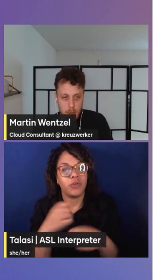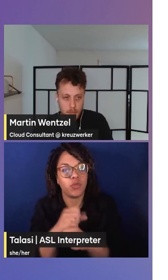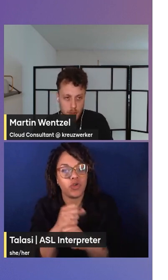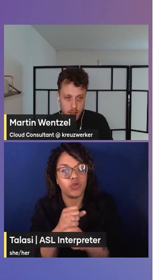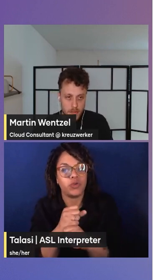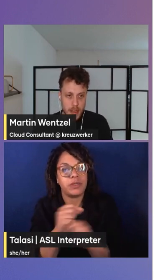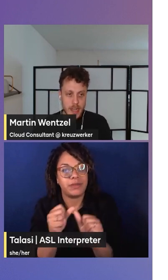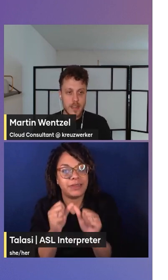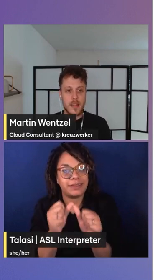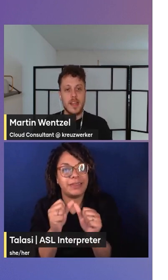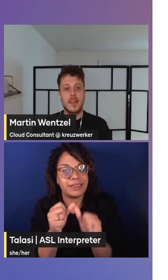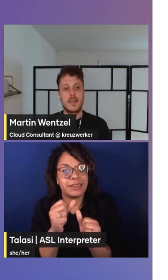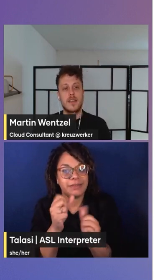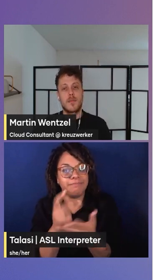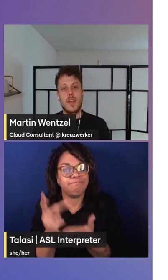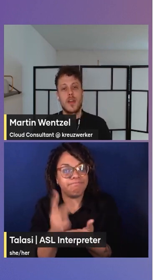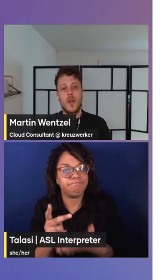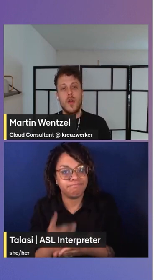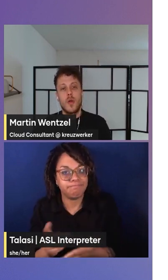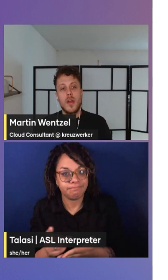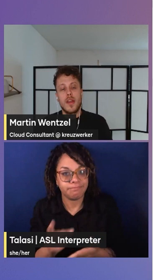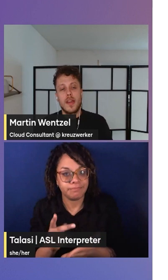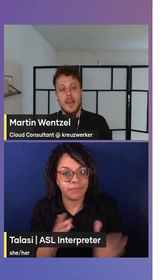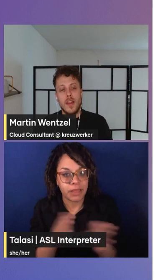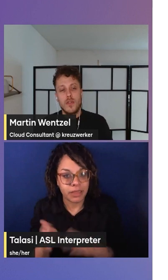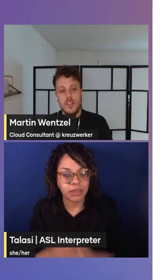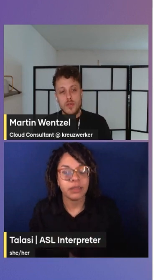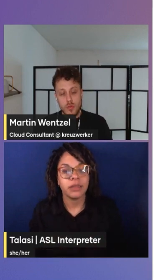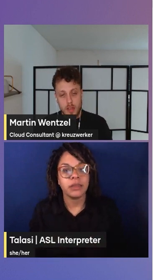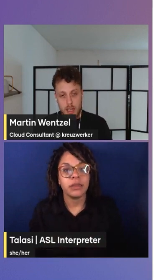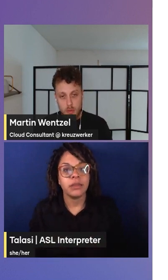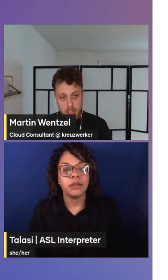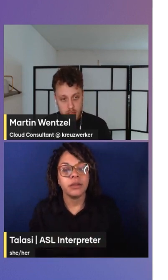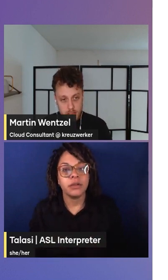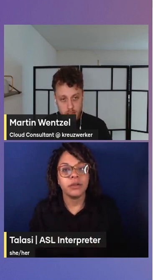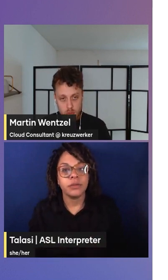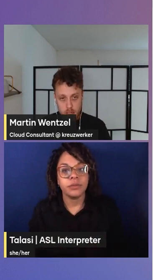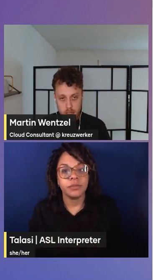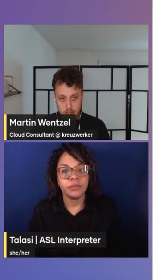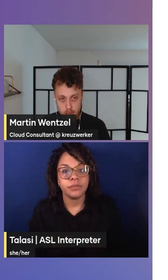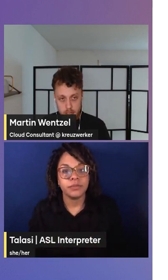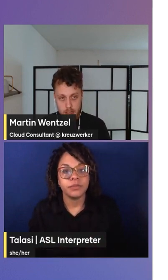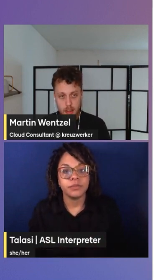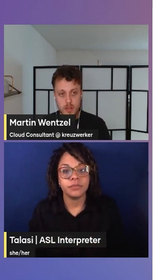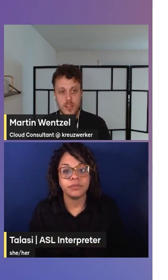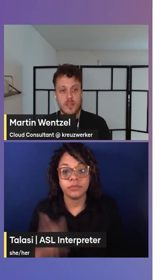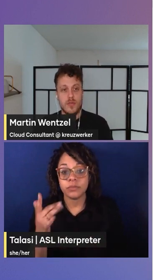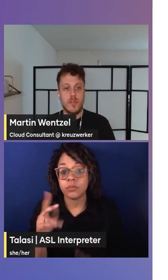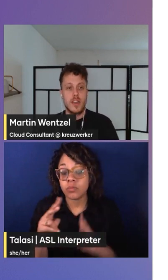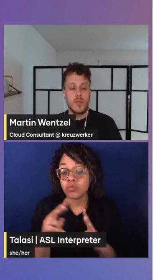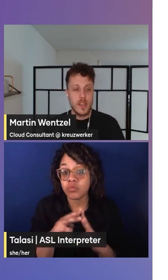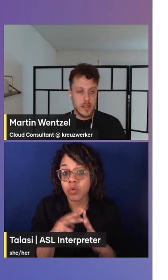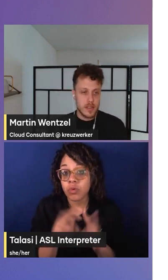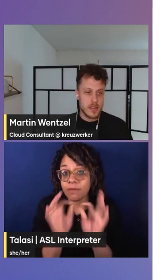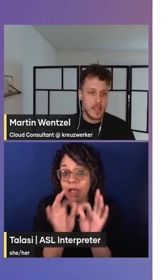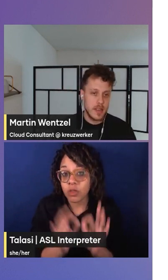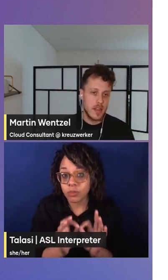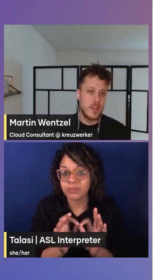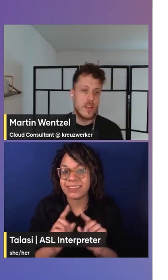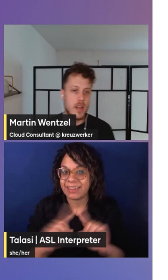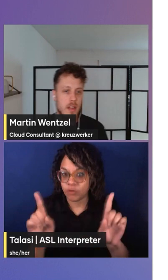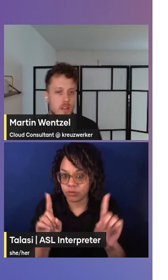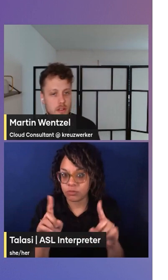which came from the fact that those two values differed, and those two values, you